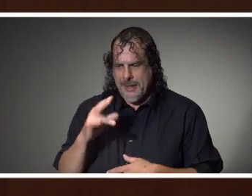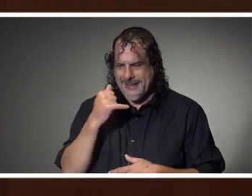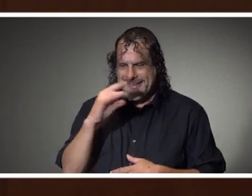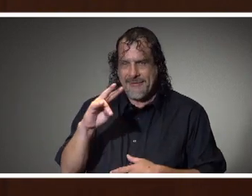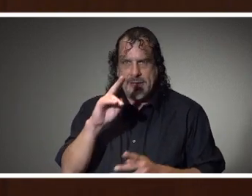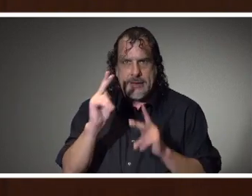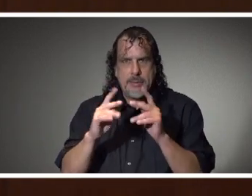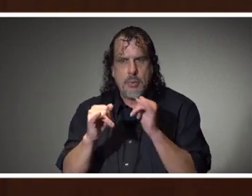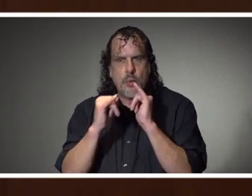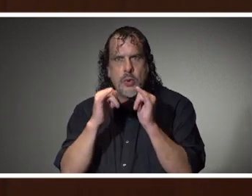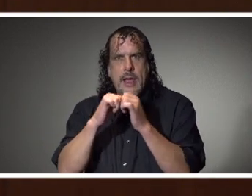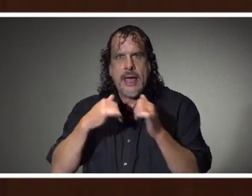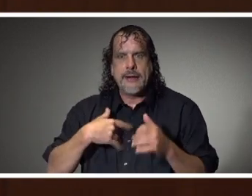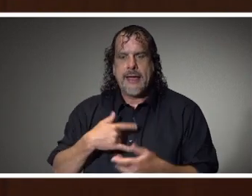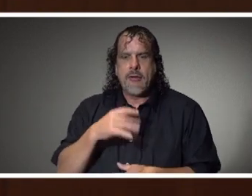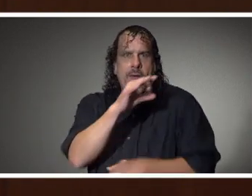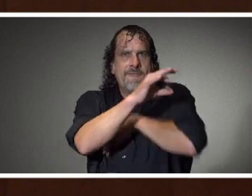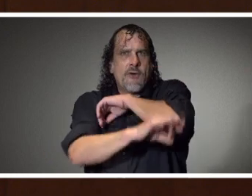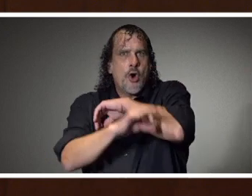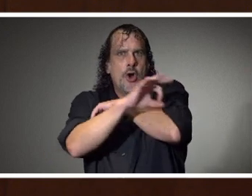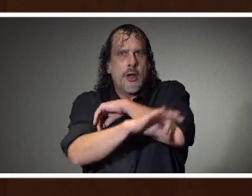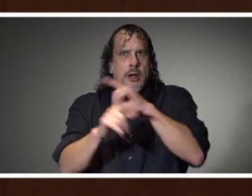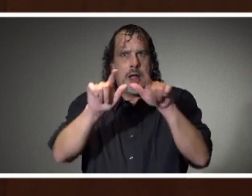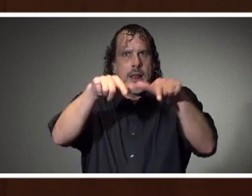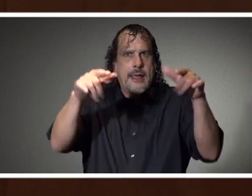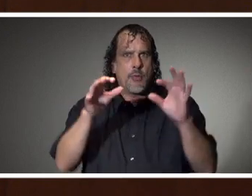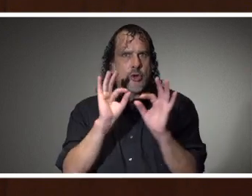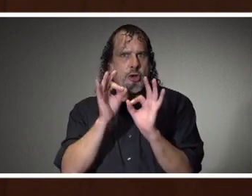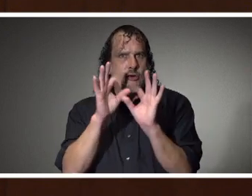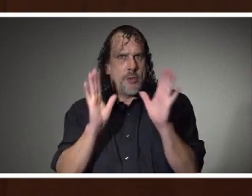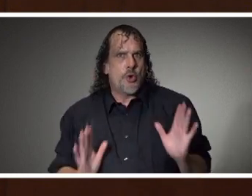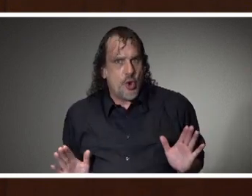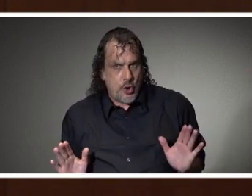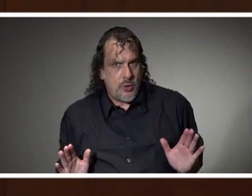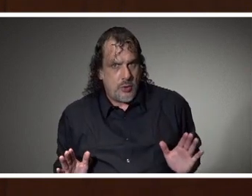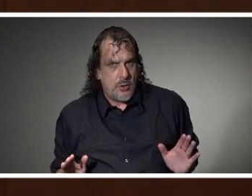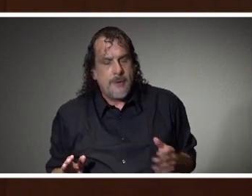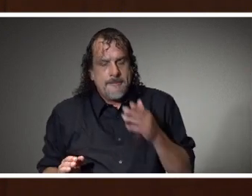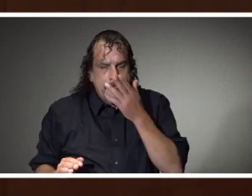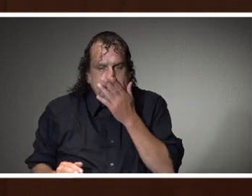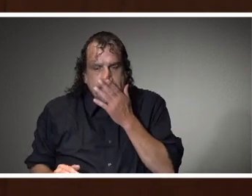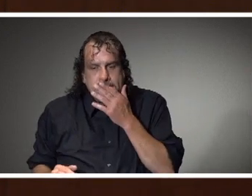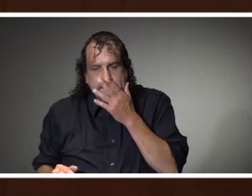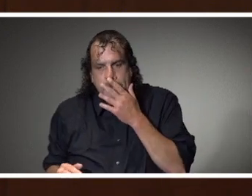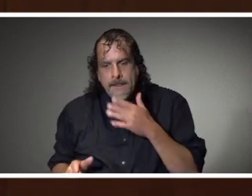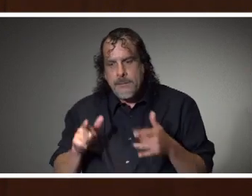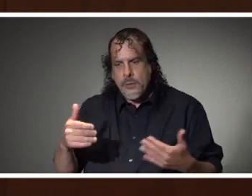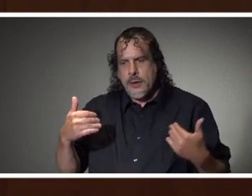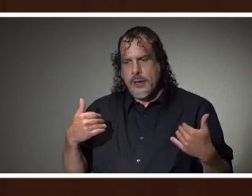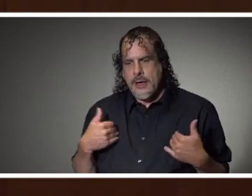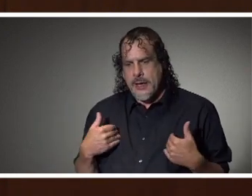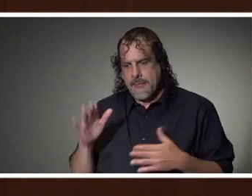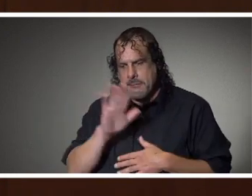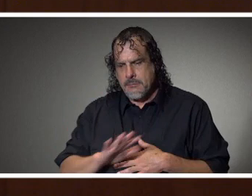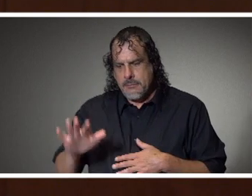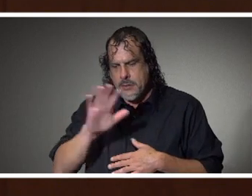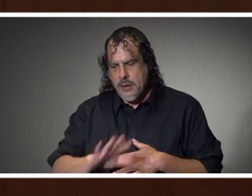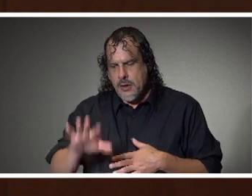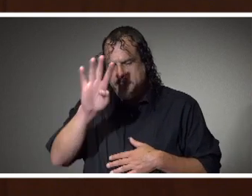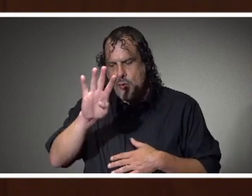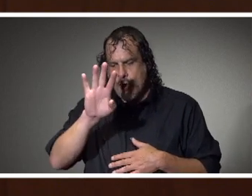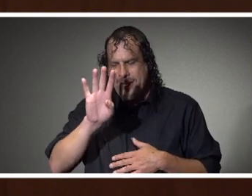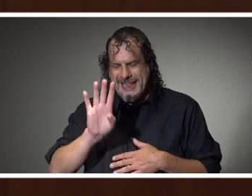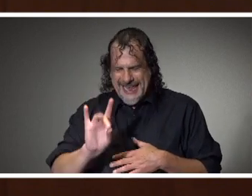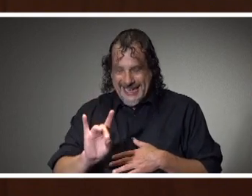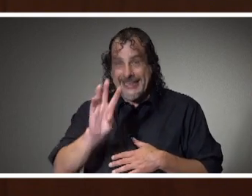required a foreign language interpreter. If we go on to hospital status, we have currently 486 patients in the hospital